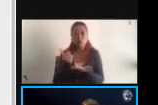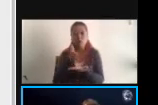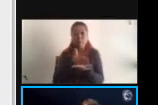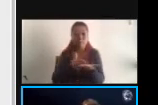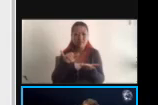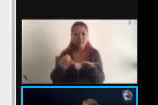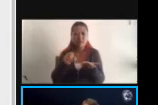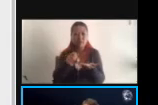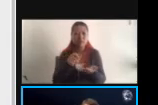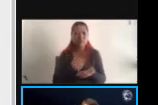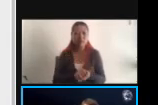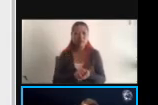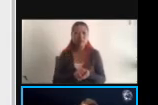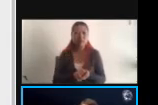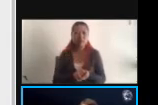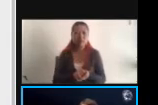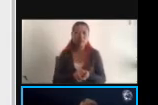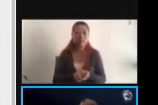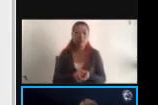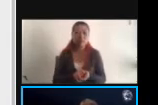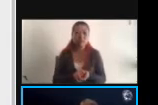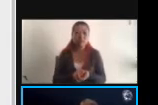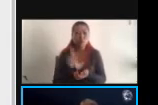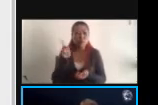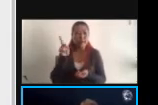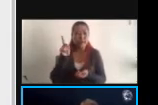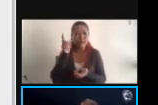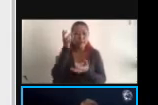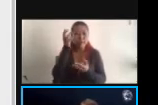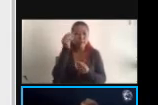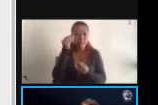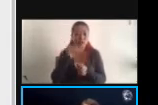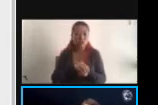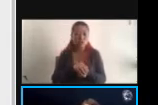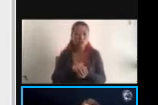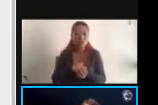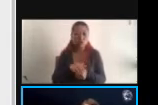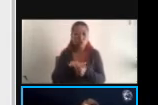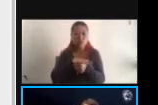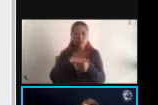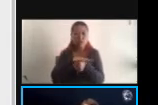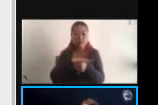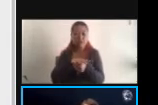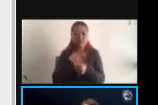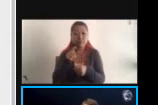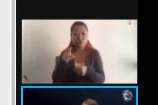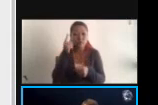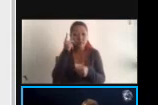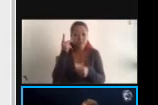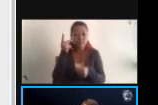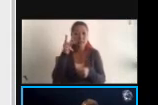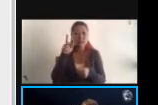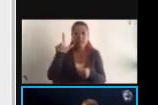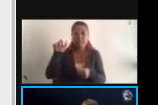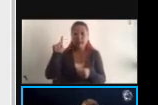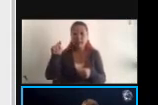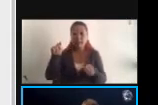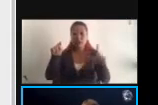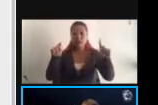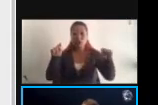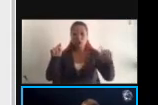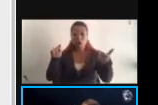that, and that is the location information. What you have here is lat long and